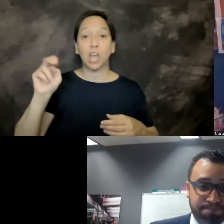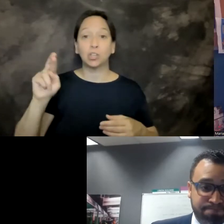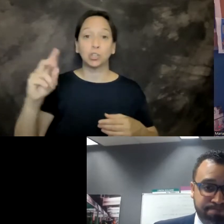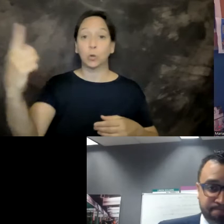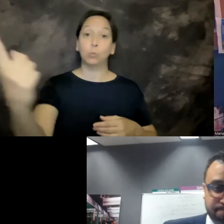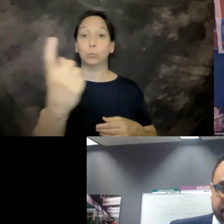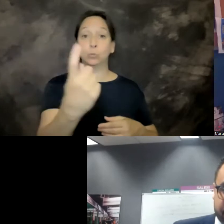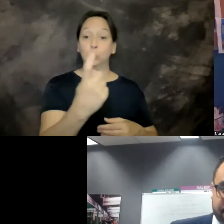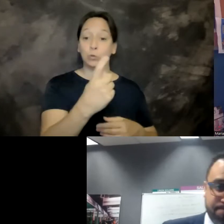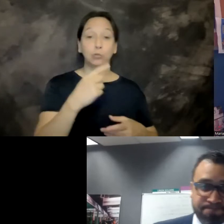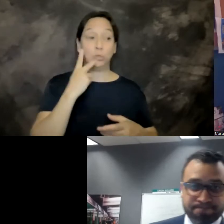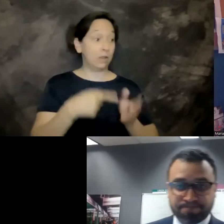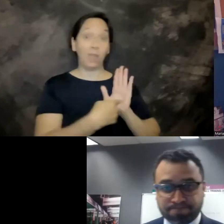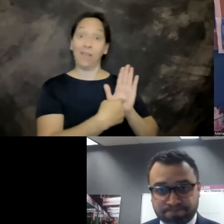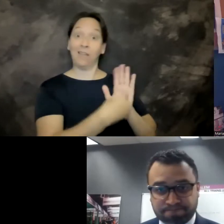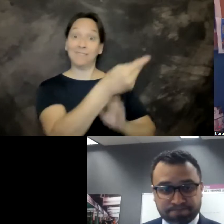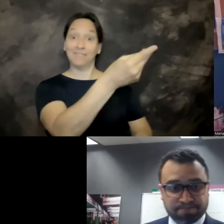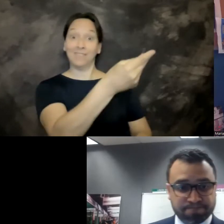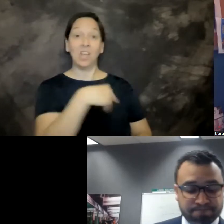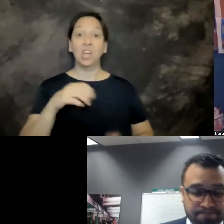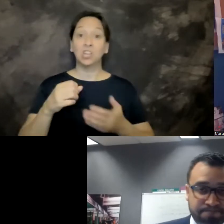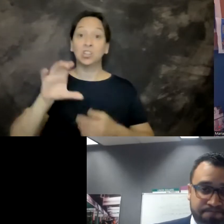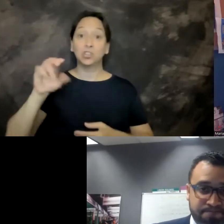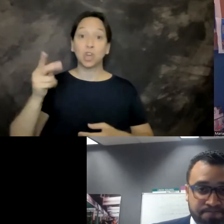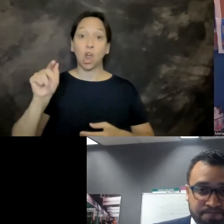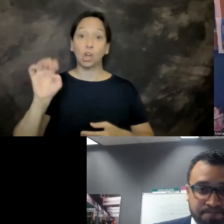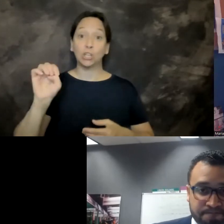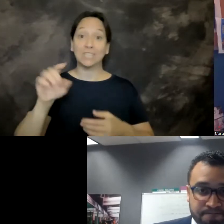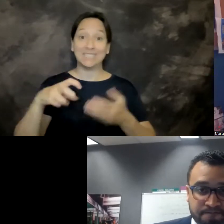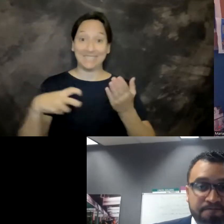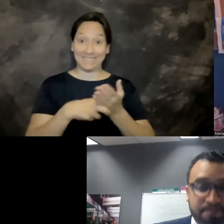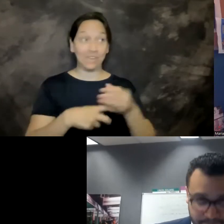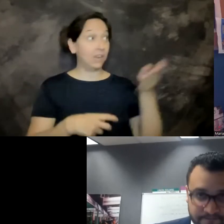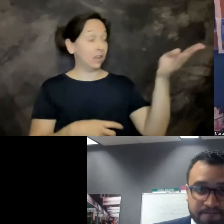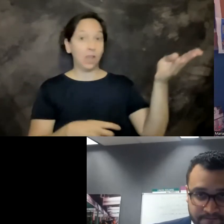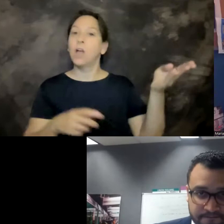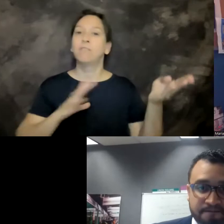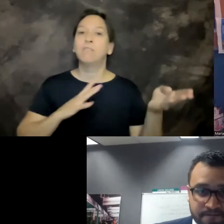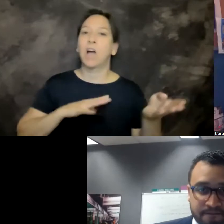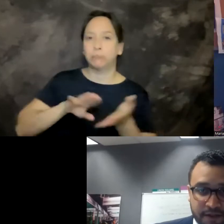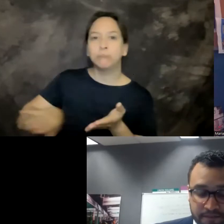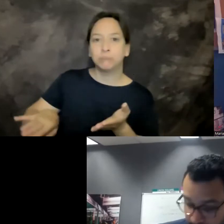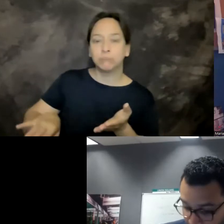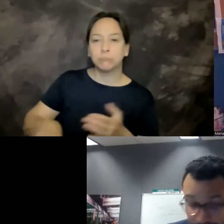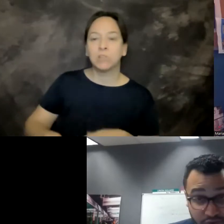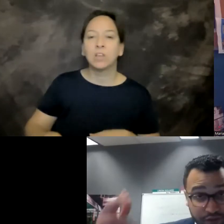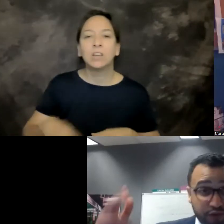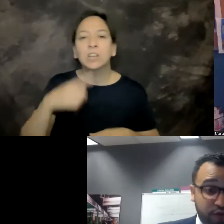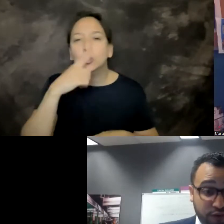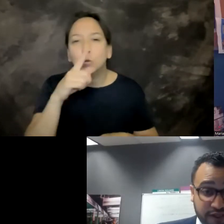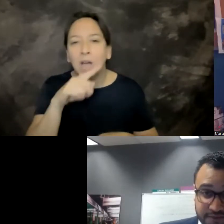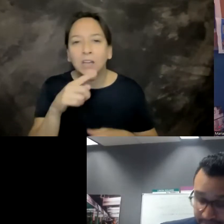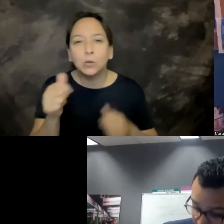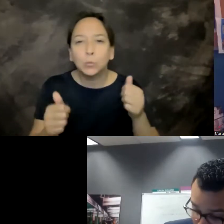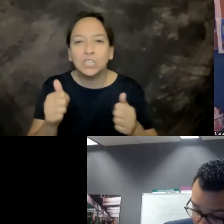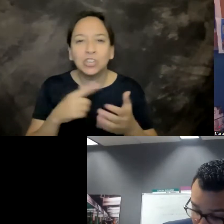town. Thank you, Angel. Do you mind repeating which specific stations people can hop on a commuter rail? I'm going to run through the